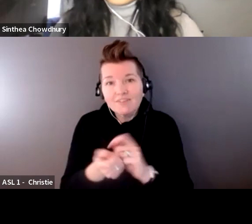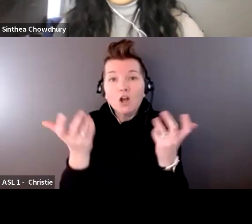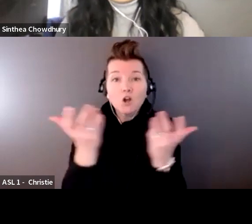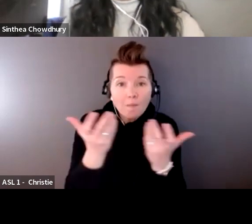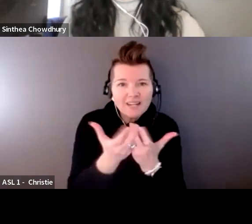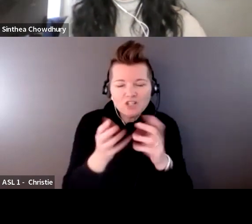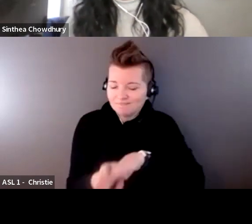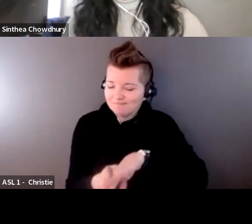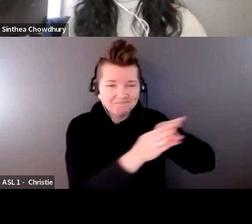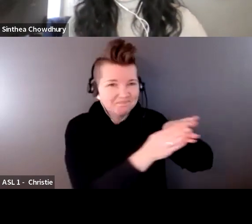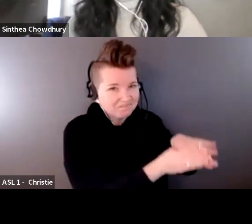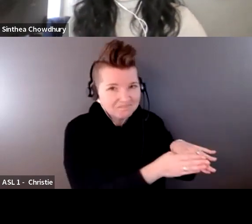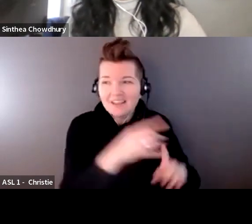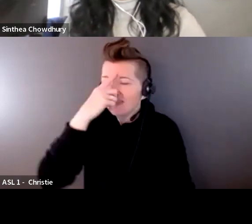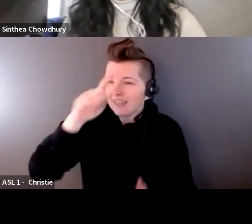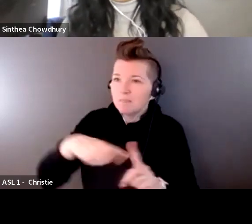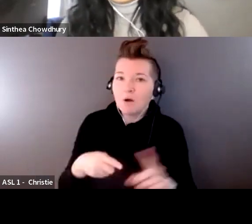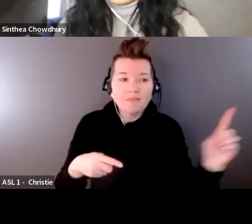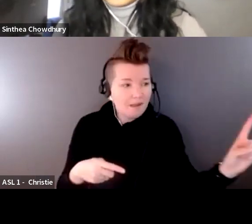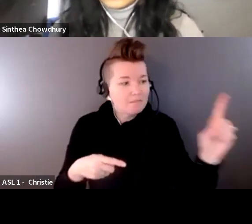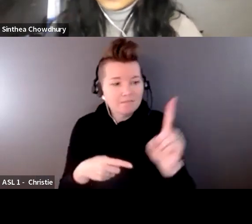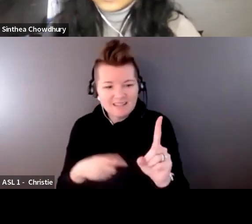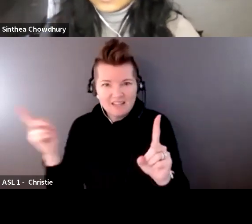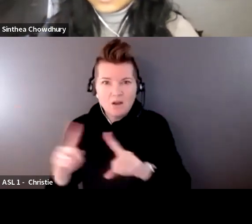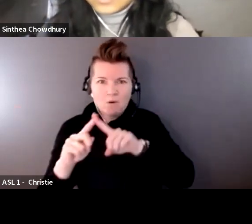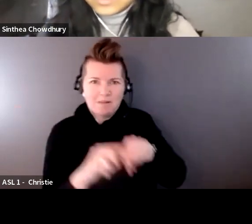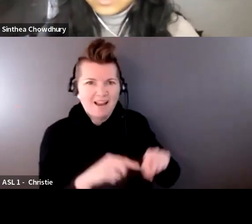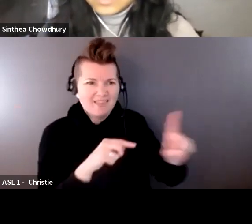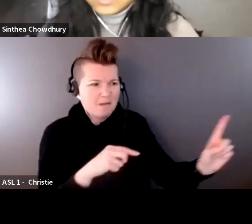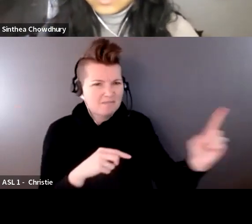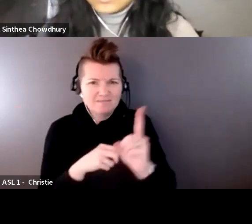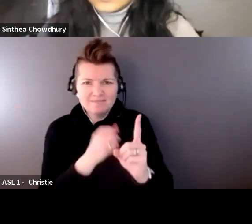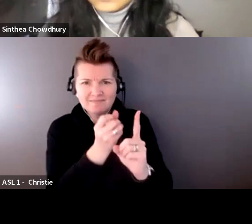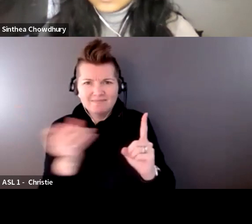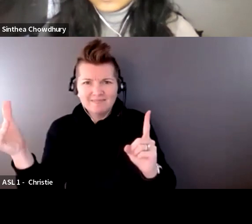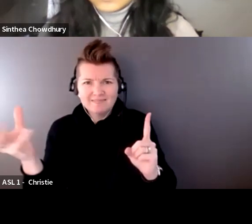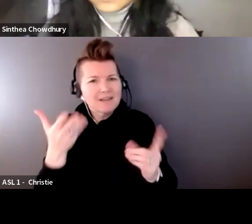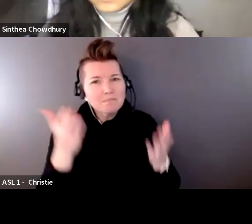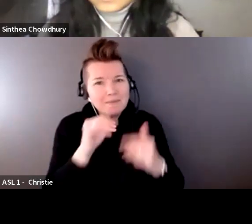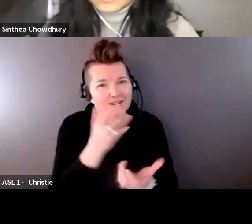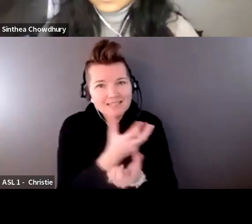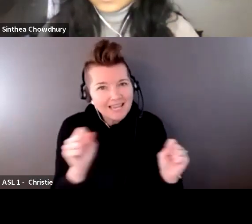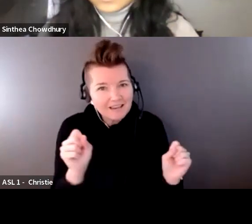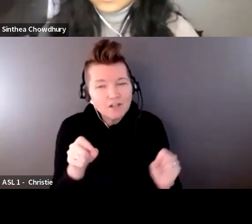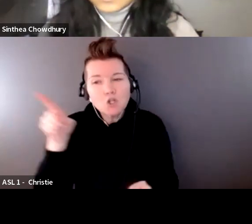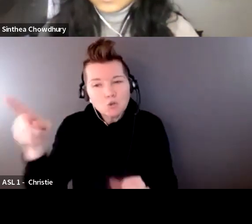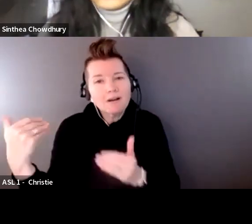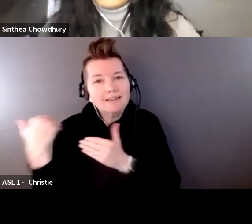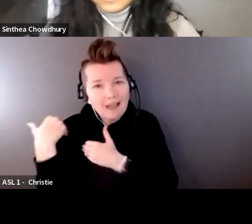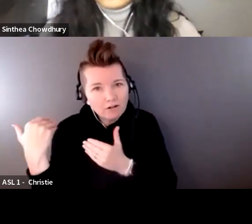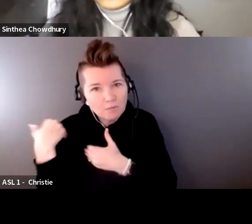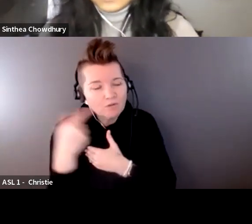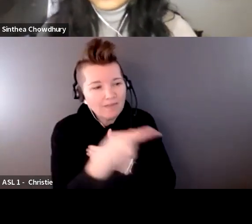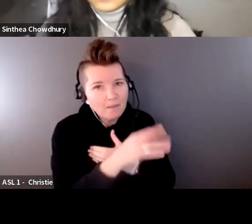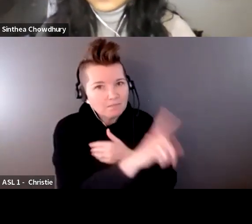the emphasis on the individual to come to you and tell you, because that it may not be safe to do so, but how can you be accountable to each and